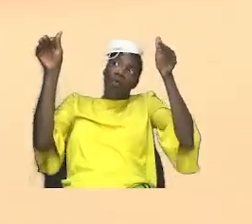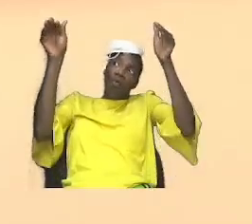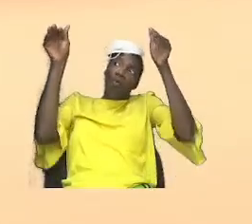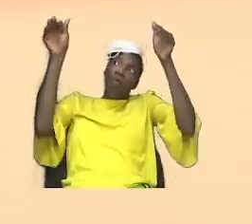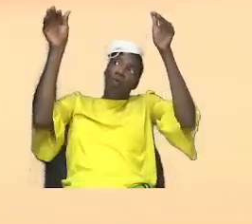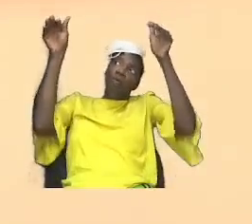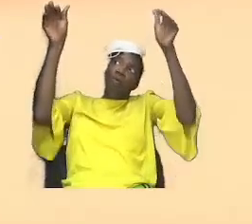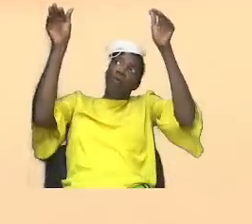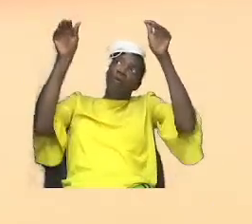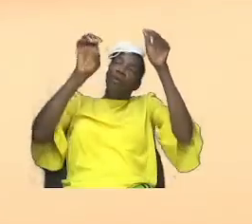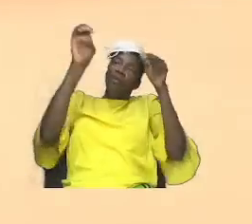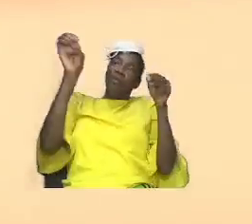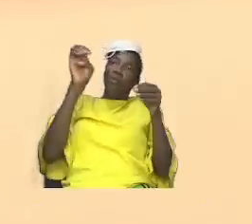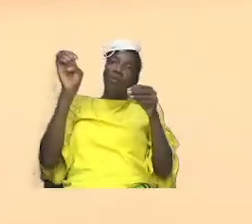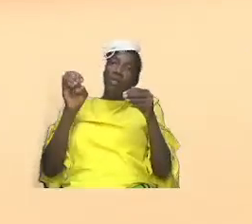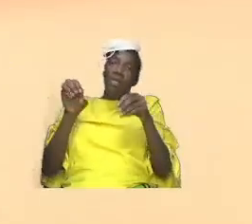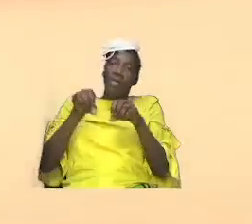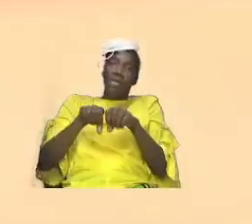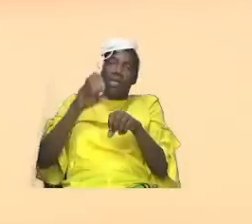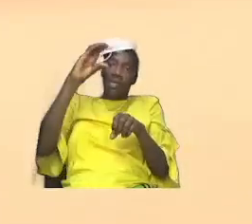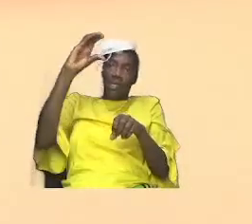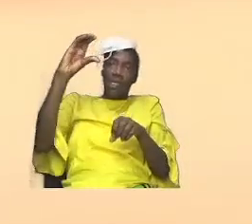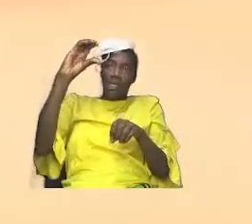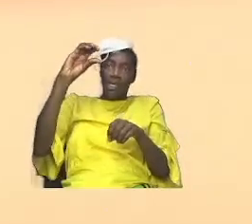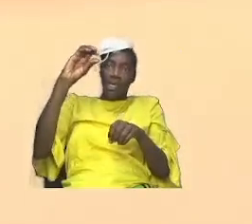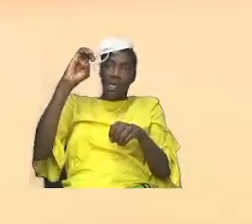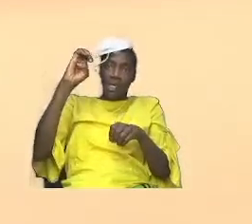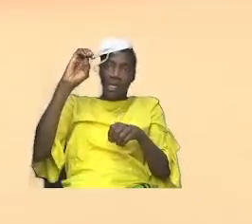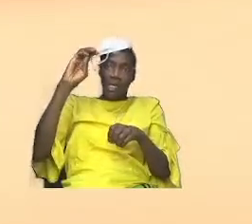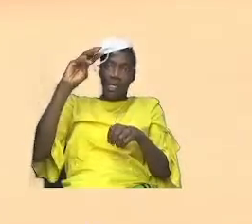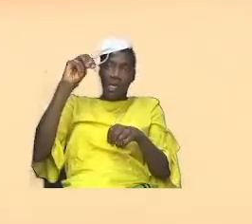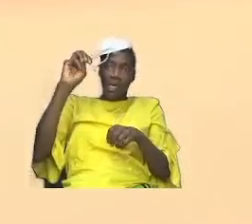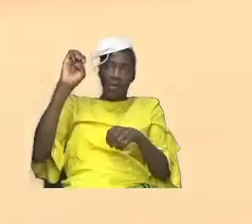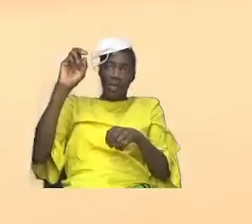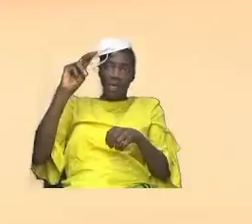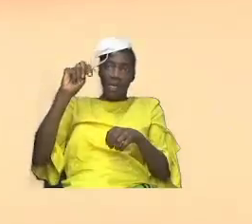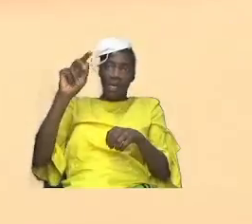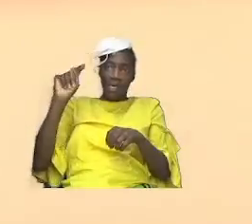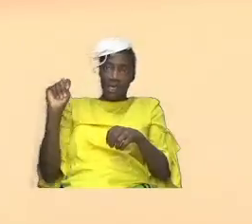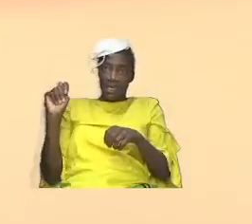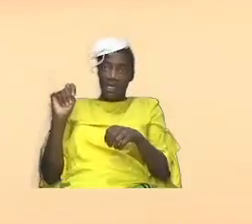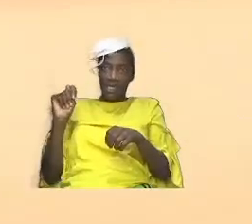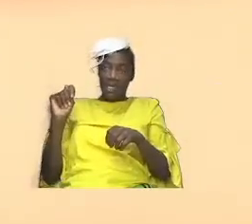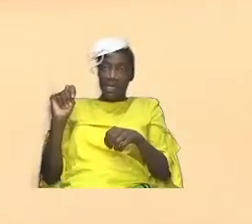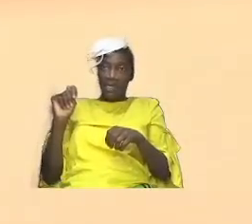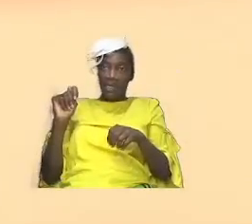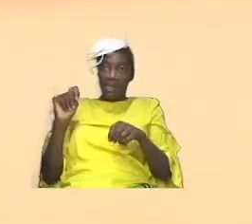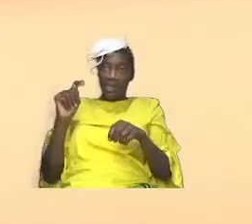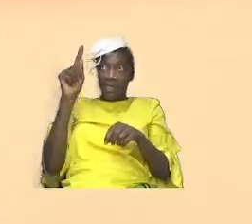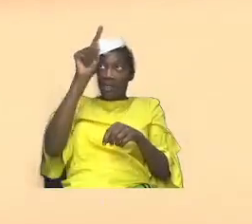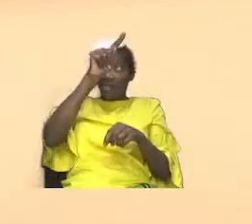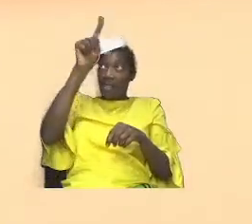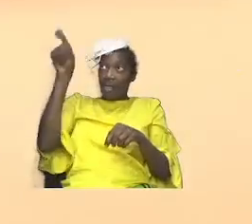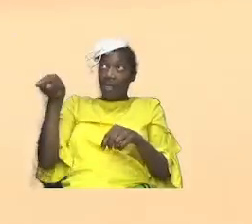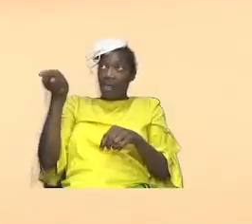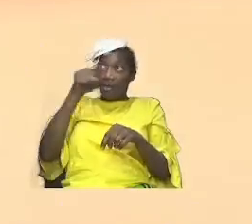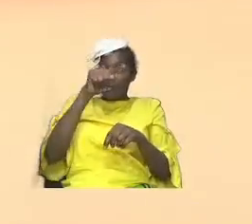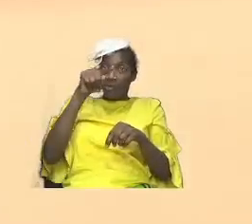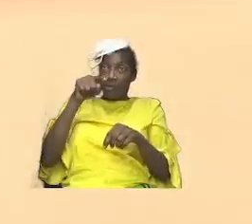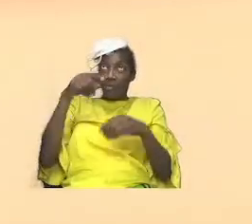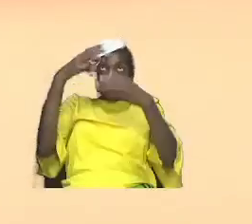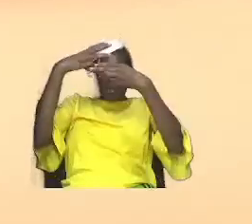cement over and flash it. And then when they cut out all the window ways, you know, the man wants some